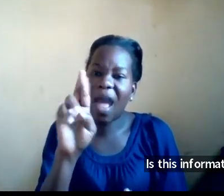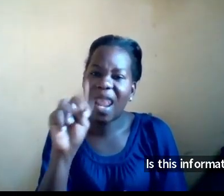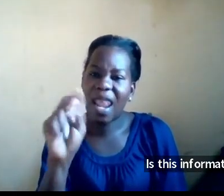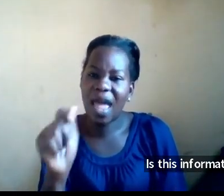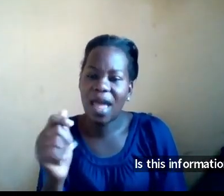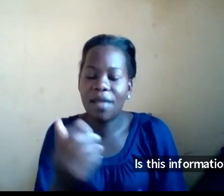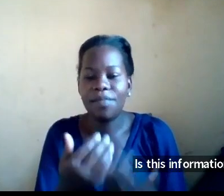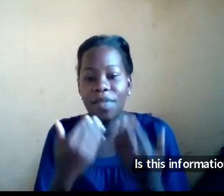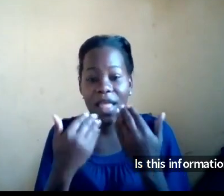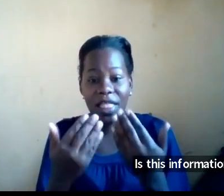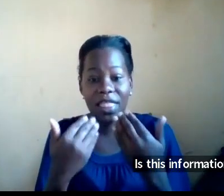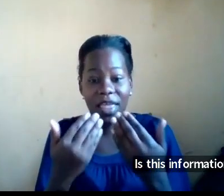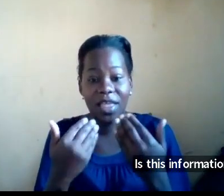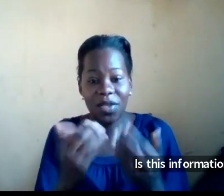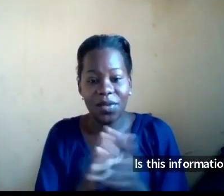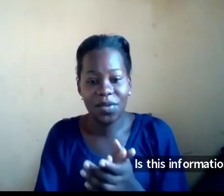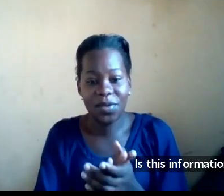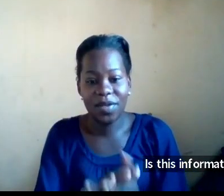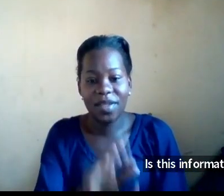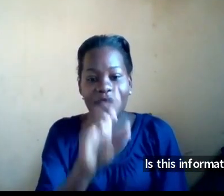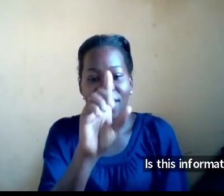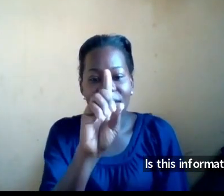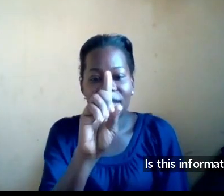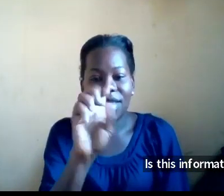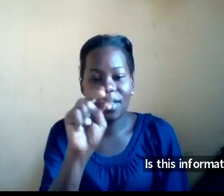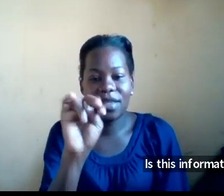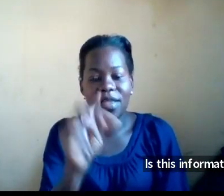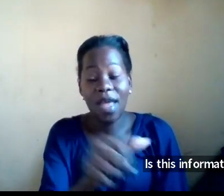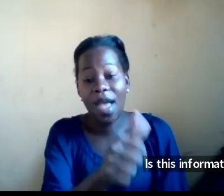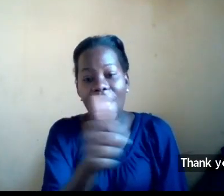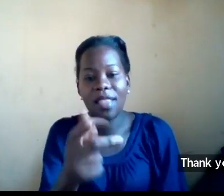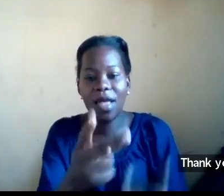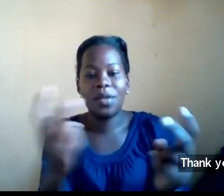Thank you very much, Dennis, and to all our panelists.